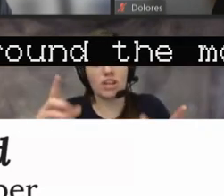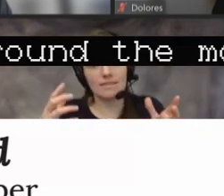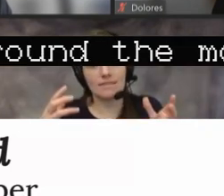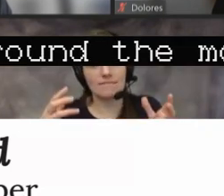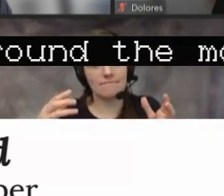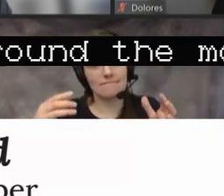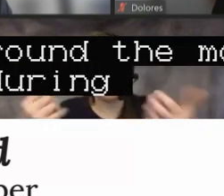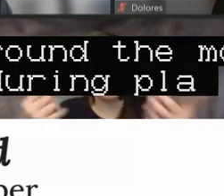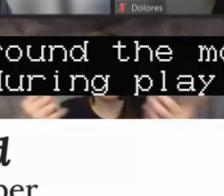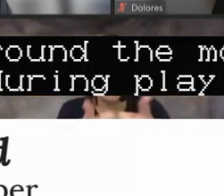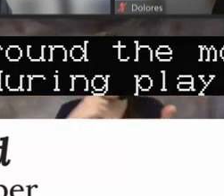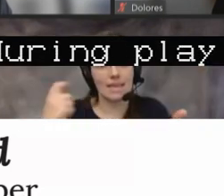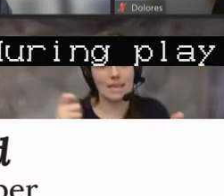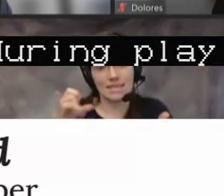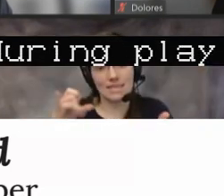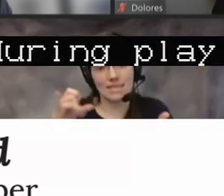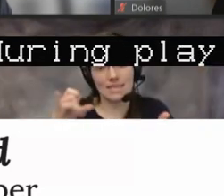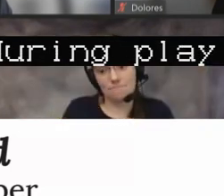to